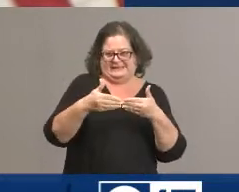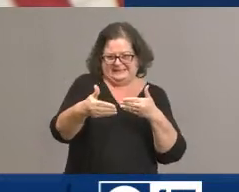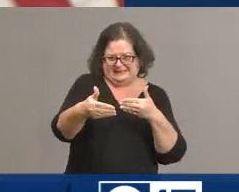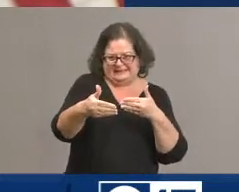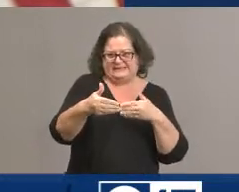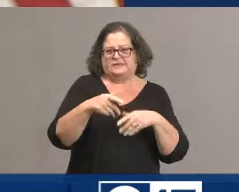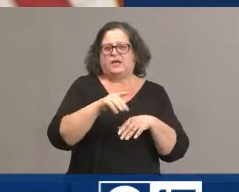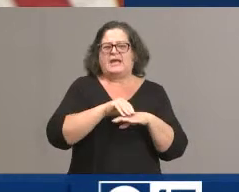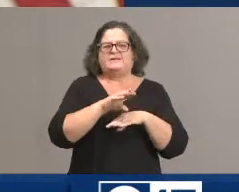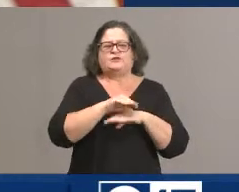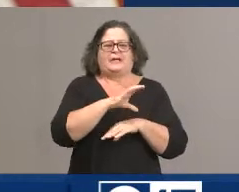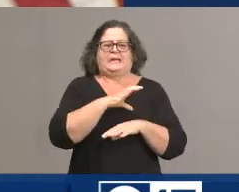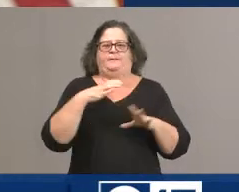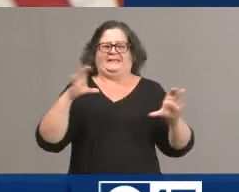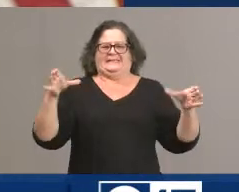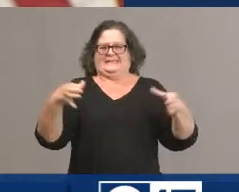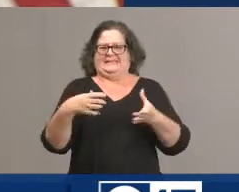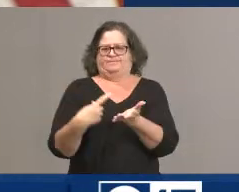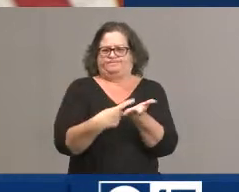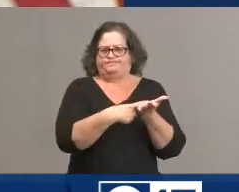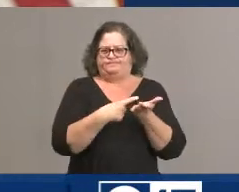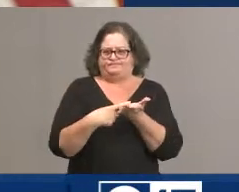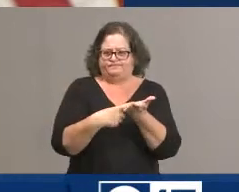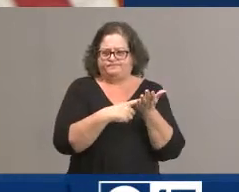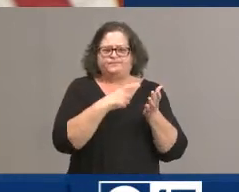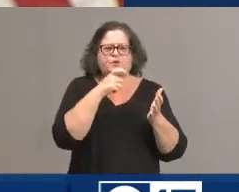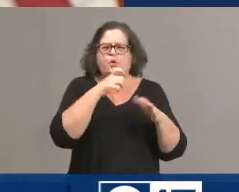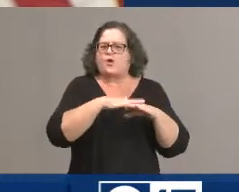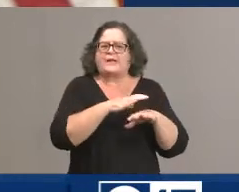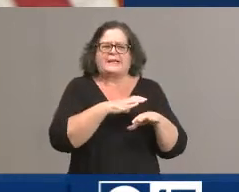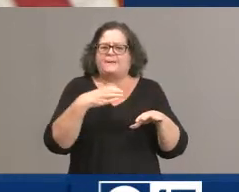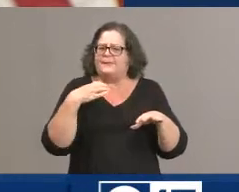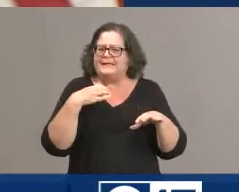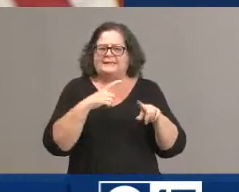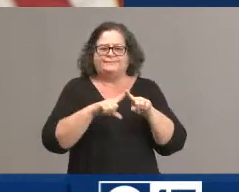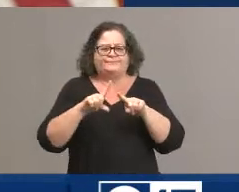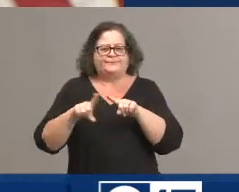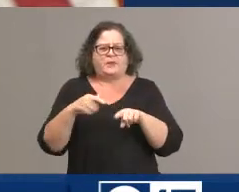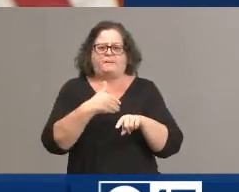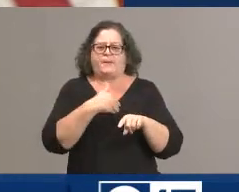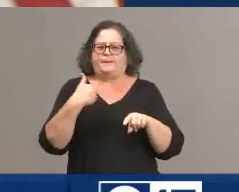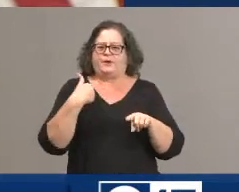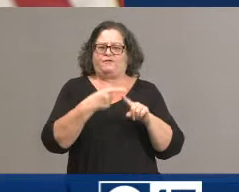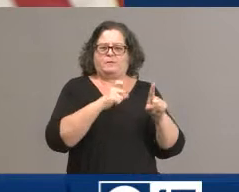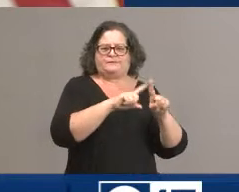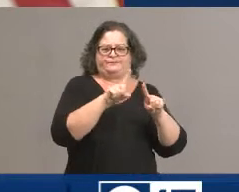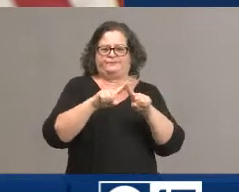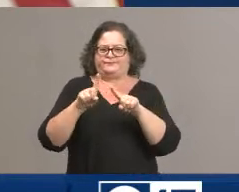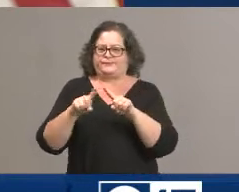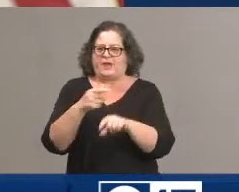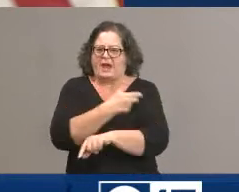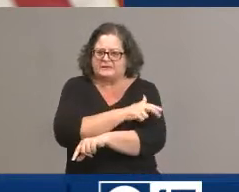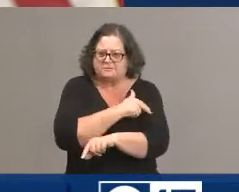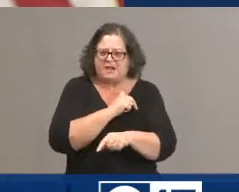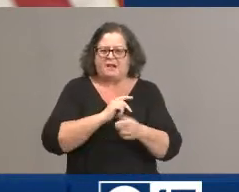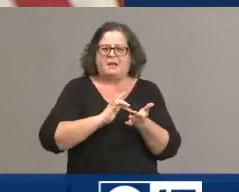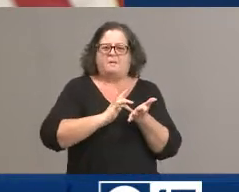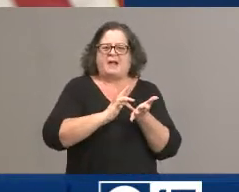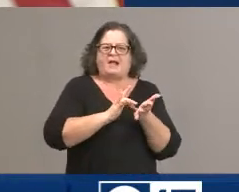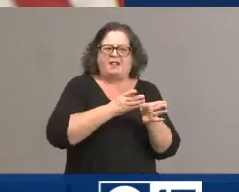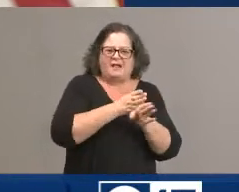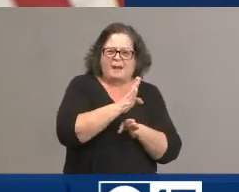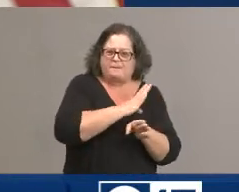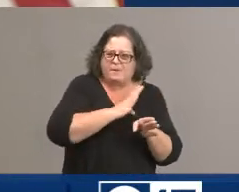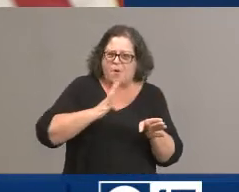of healthcare coalitions, the medical boards, the nursing boards, groups of experts that come together. That group on